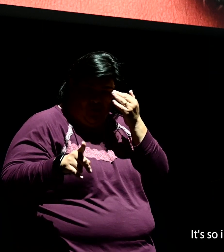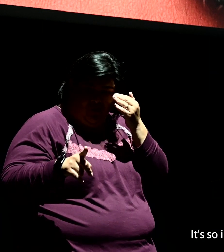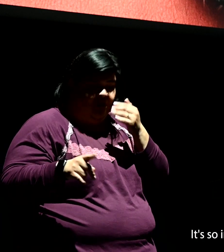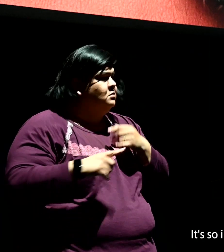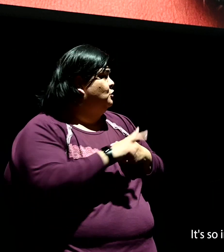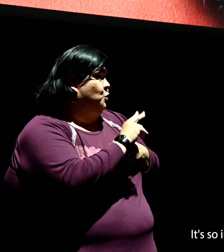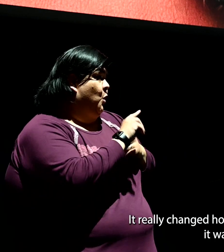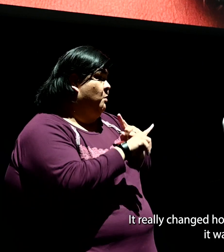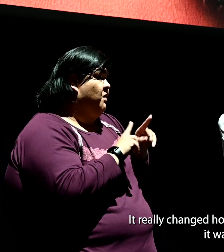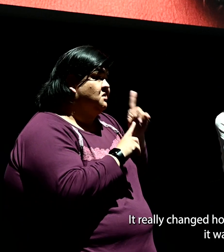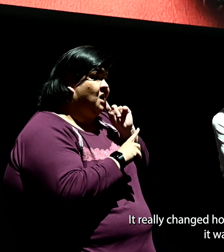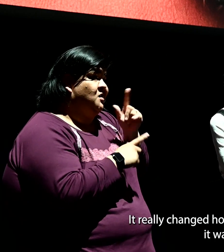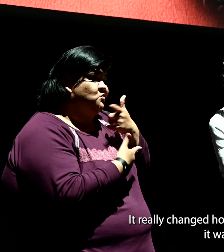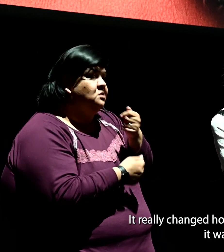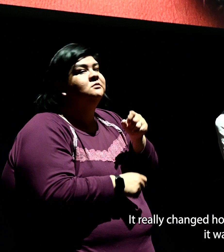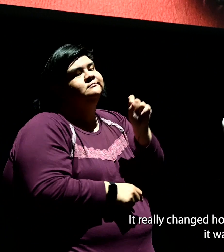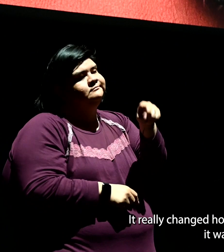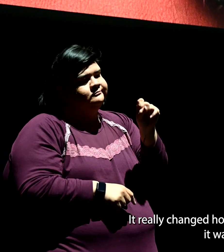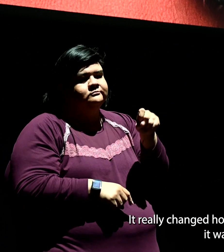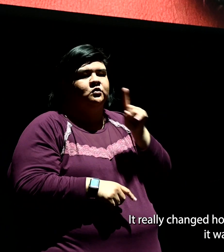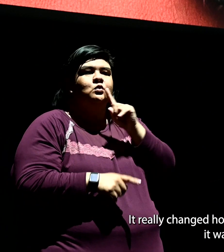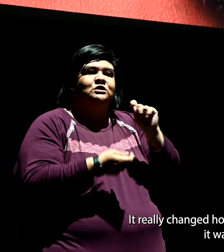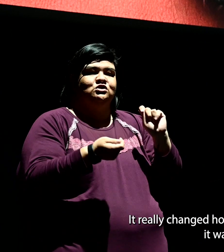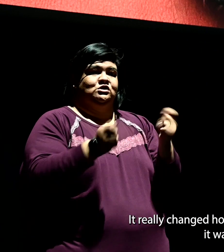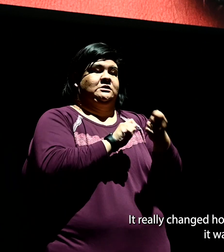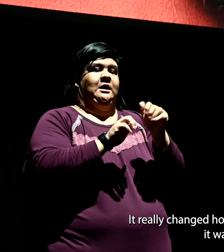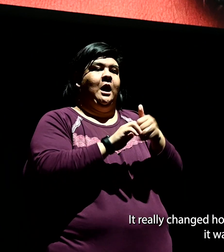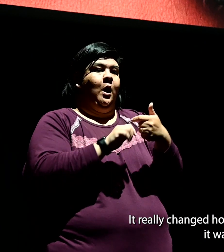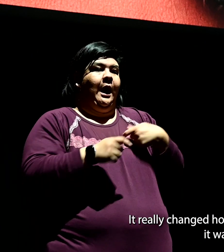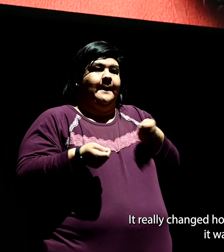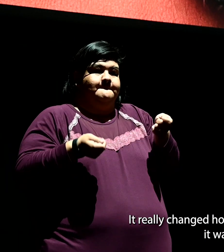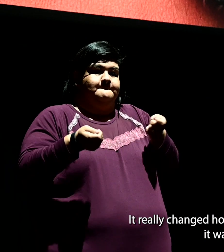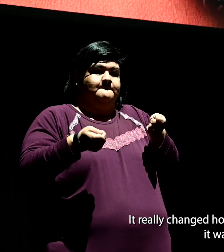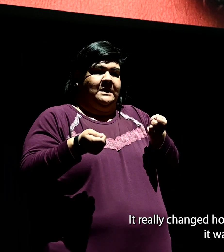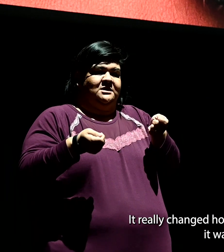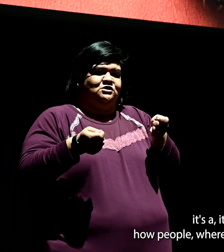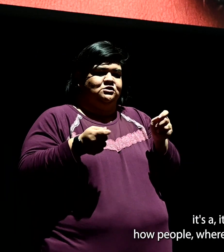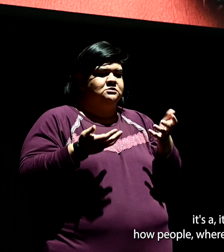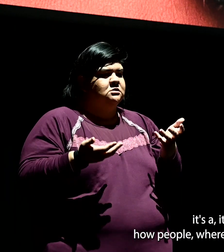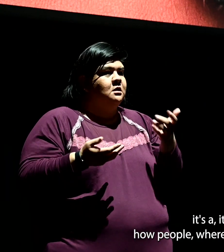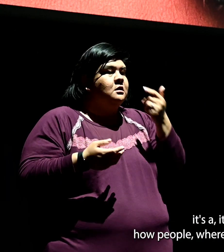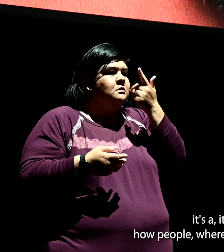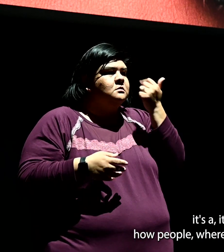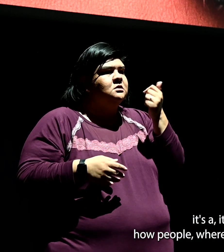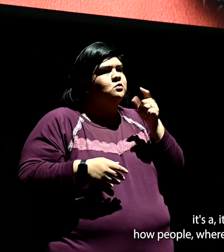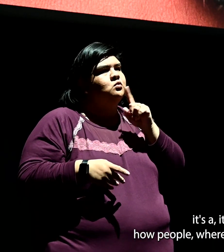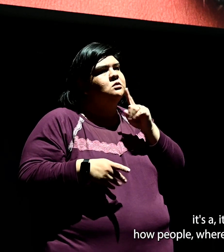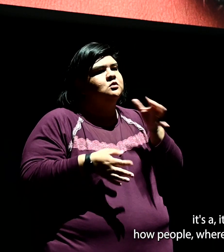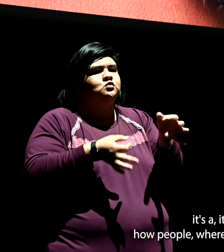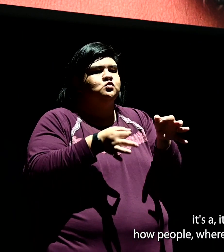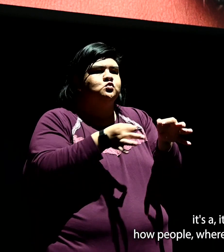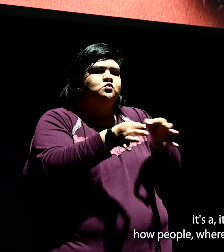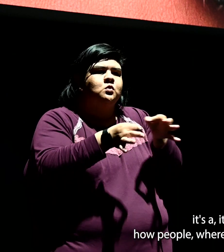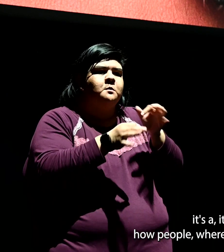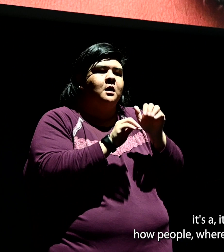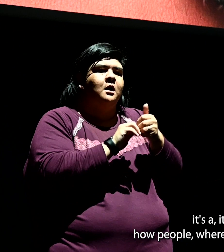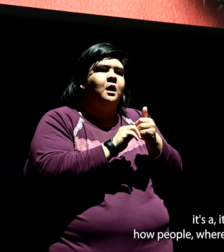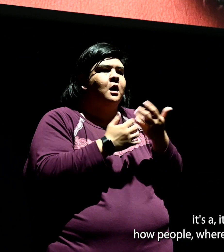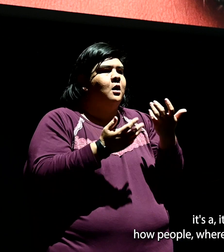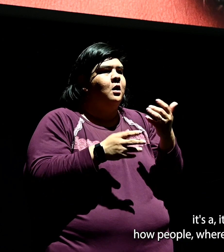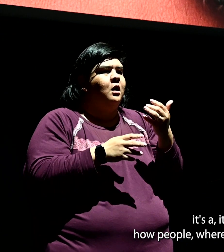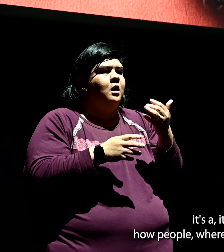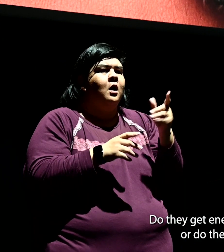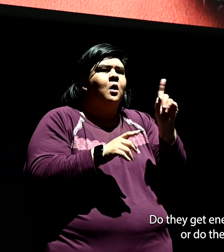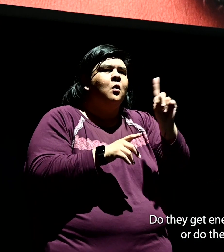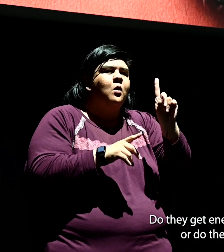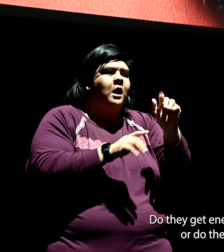it sounds So interesting. It really changed how I managed, because it describes how people where they